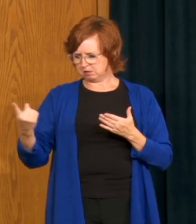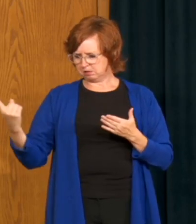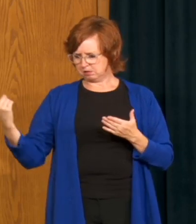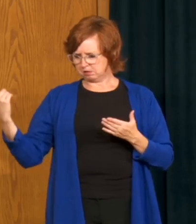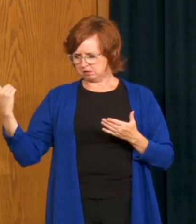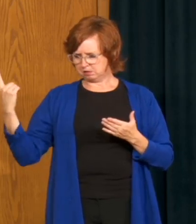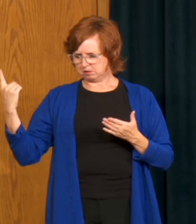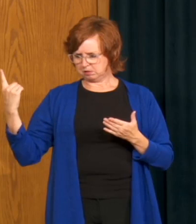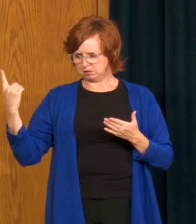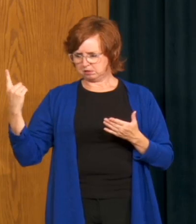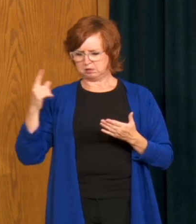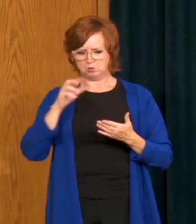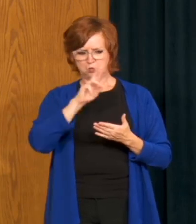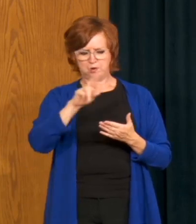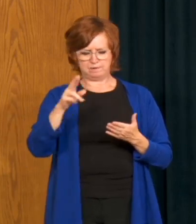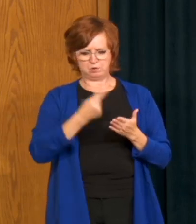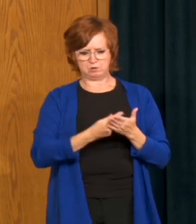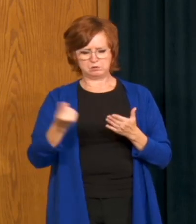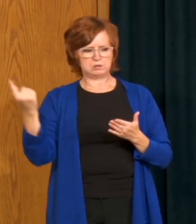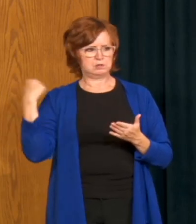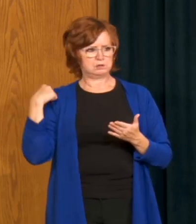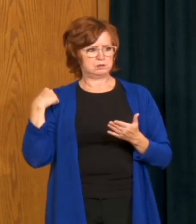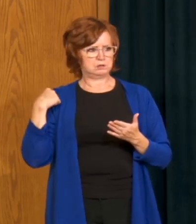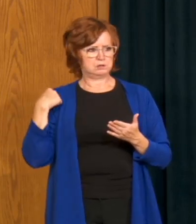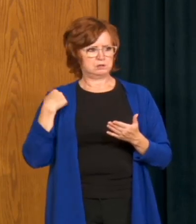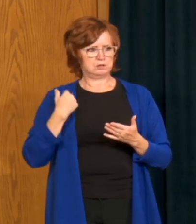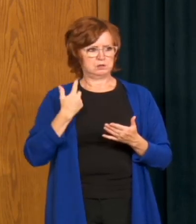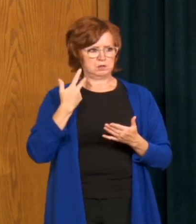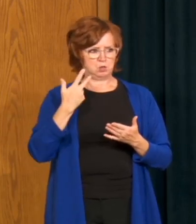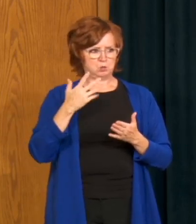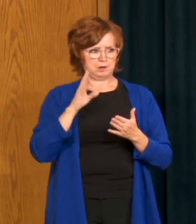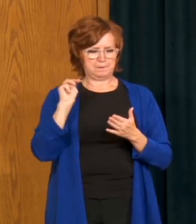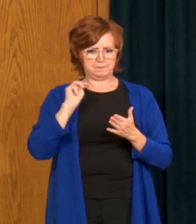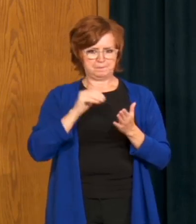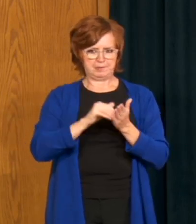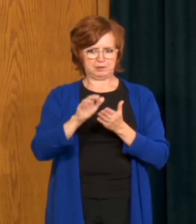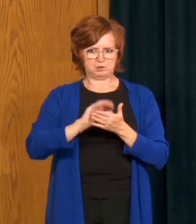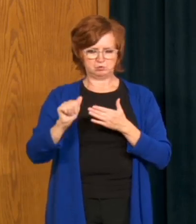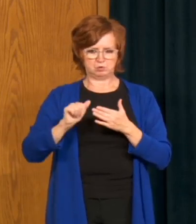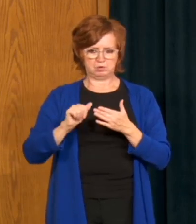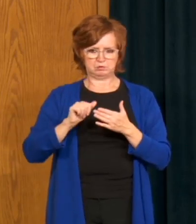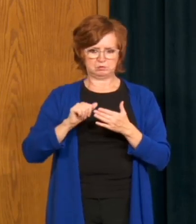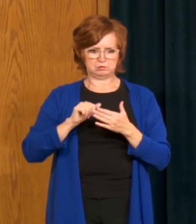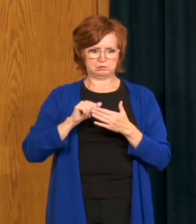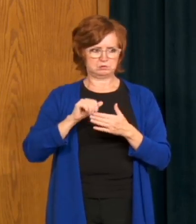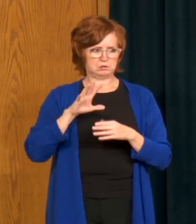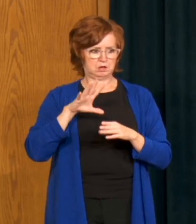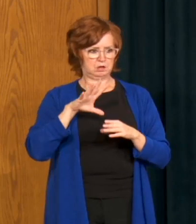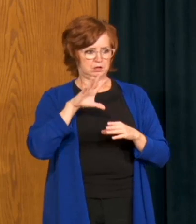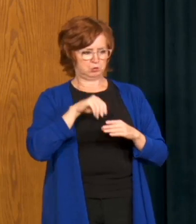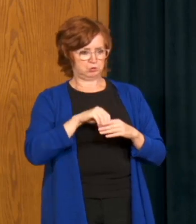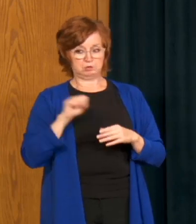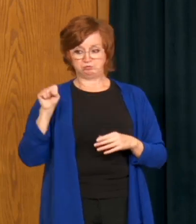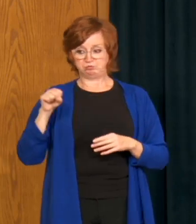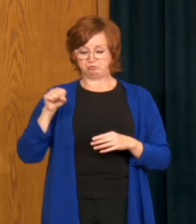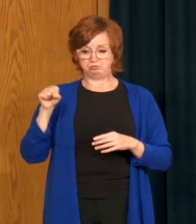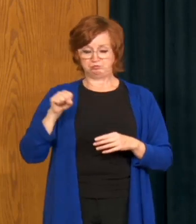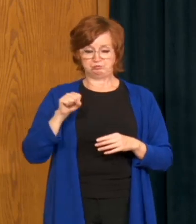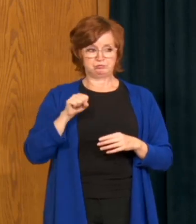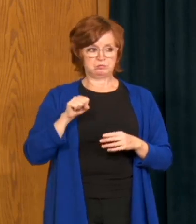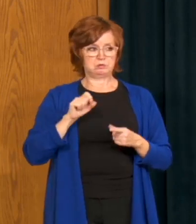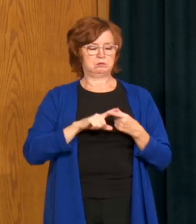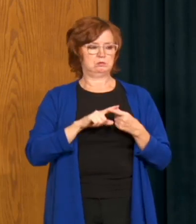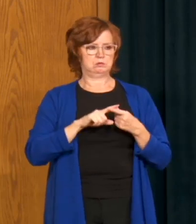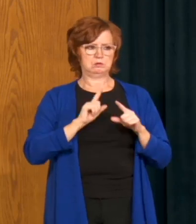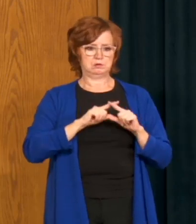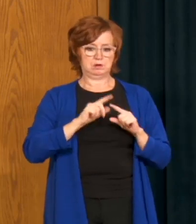province, but by the Saskatchewan Rough Riders last week. And with the $3 million commitment, is part of it? Or? That was part of it, as well as some other financial